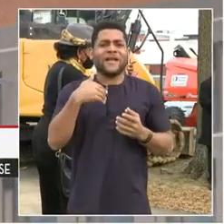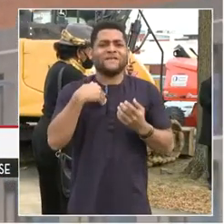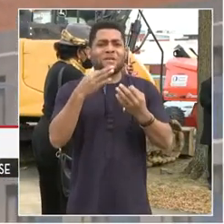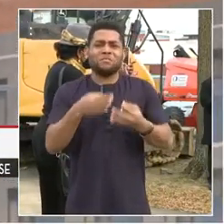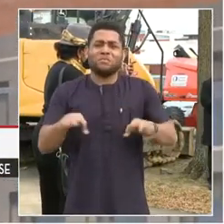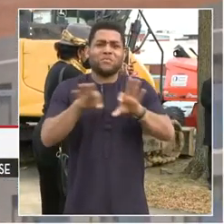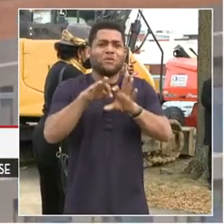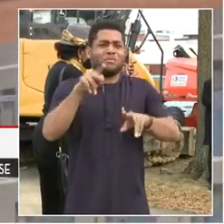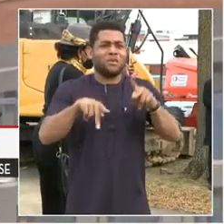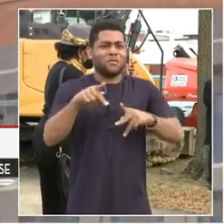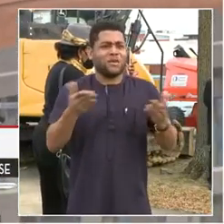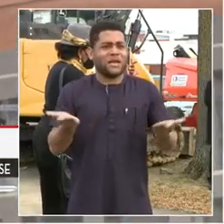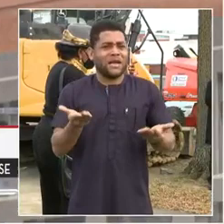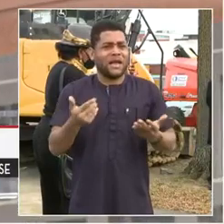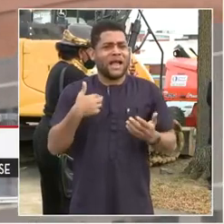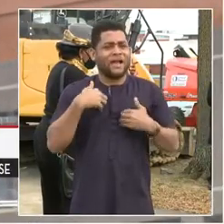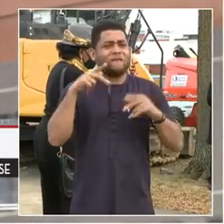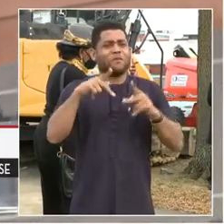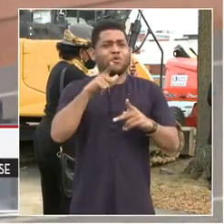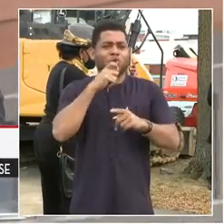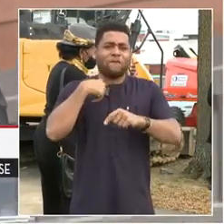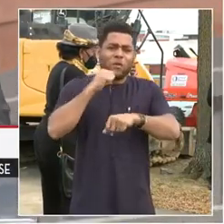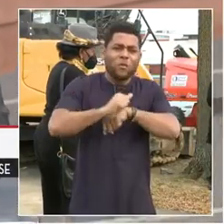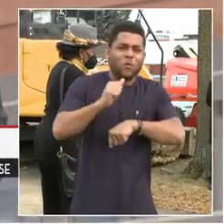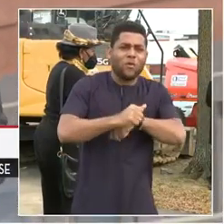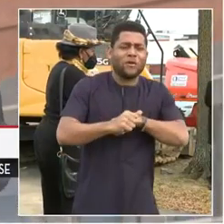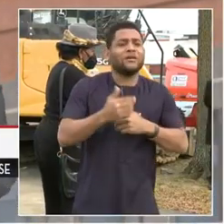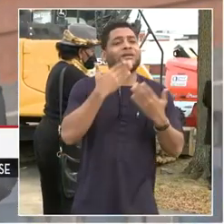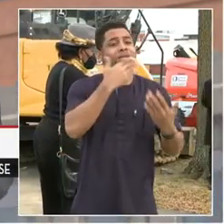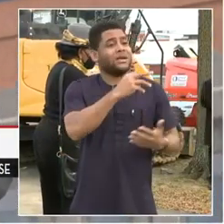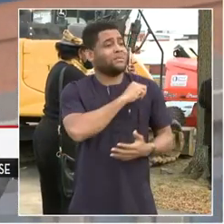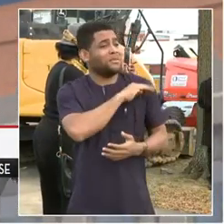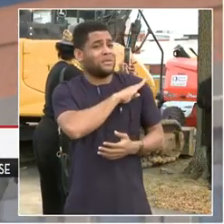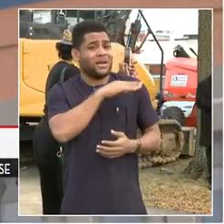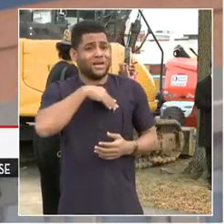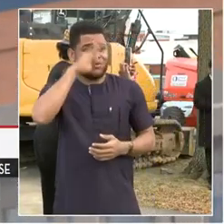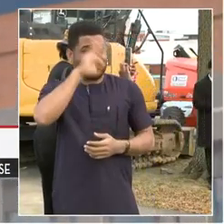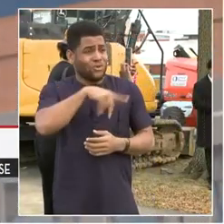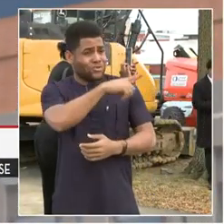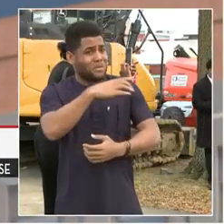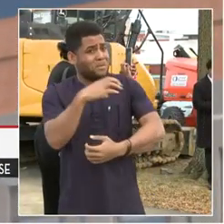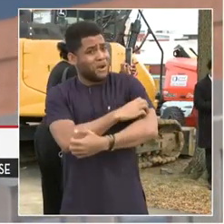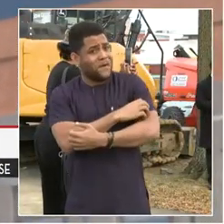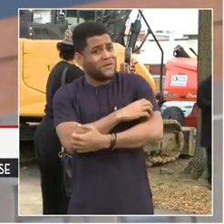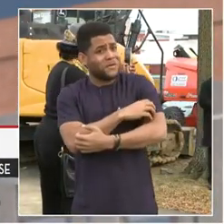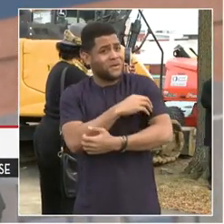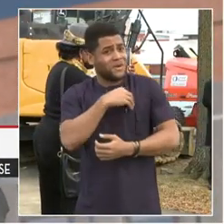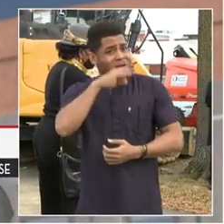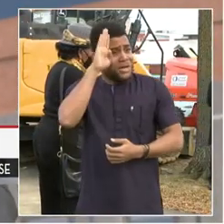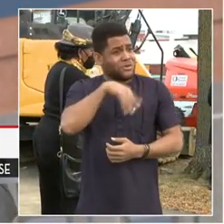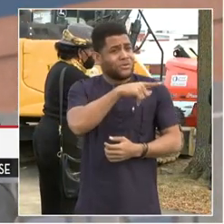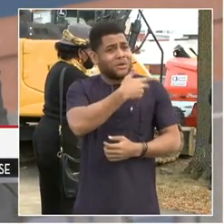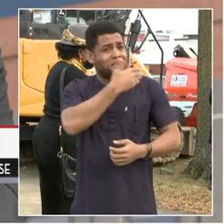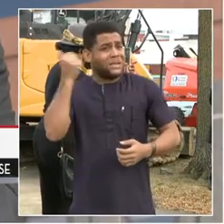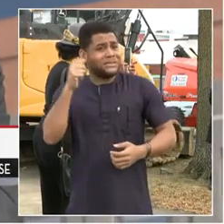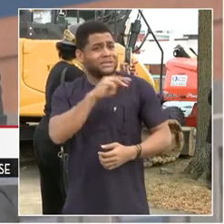know, I knew she was powerful. I knew she was the greatest mayor of the greatest city in our country.